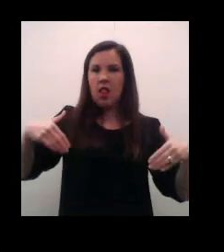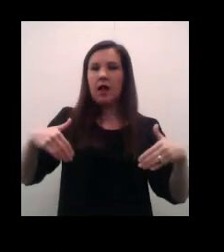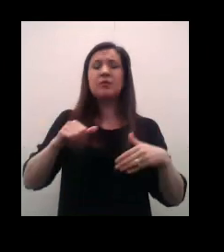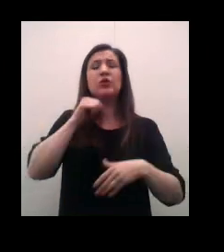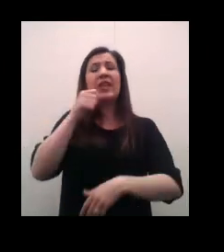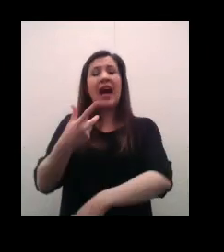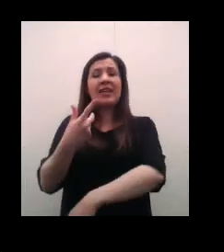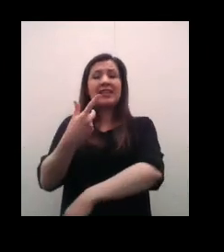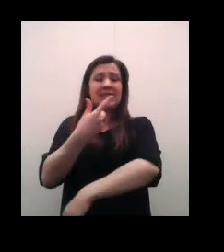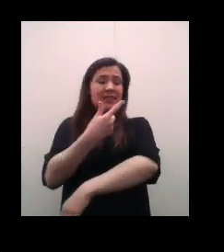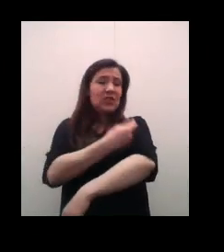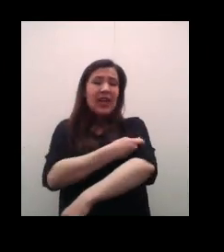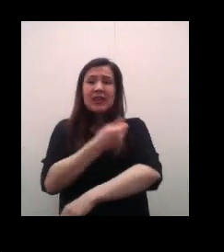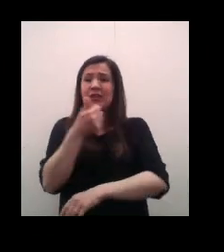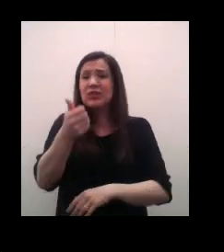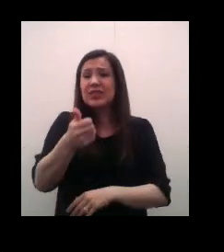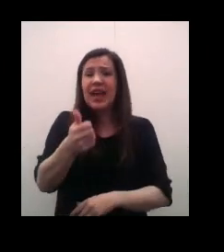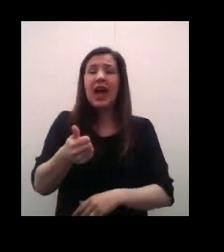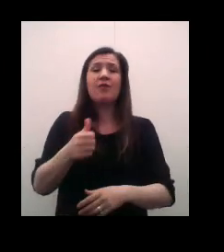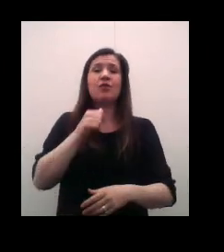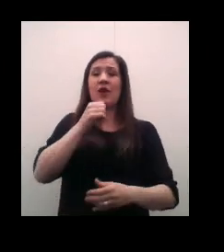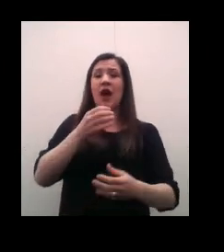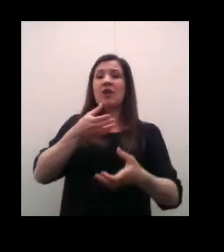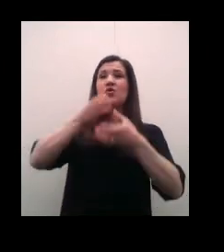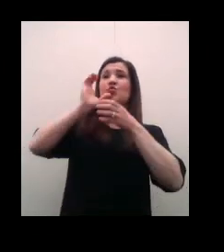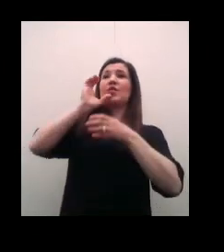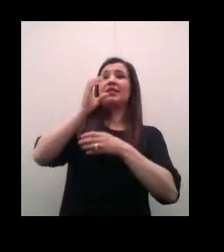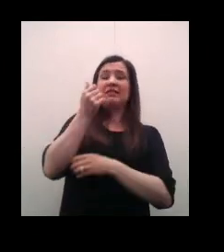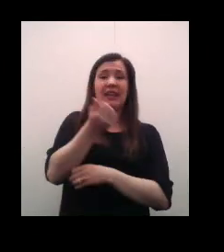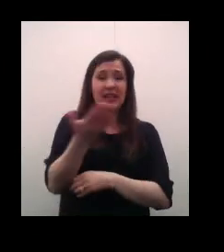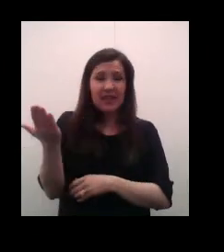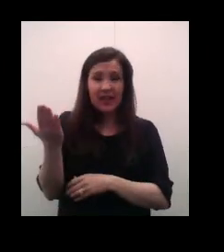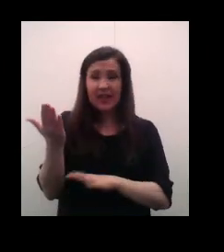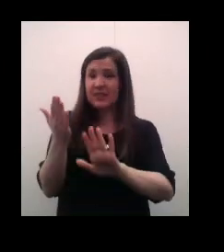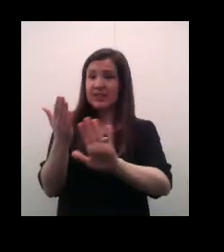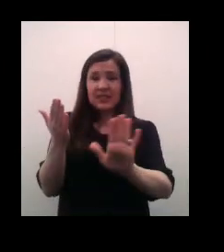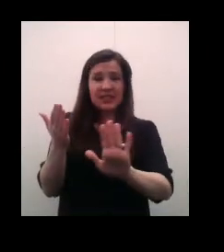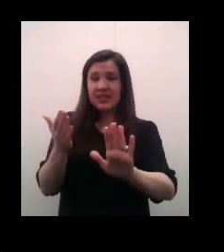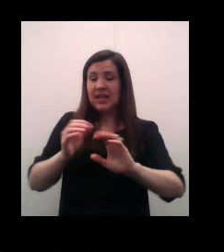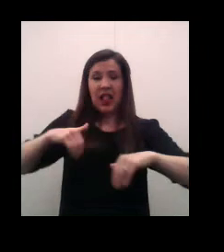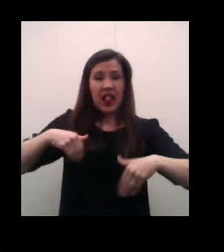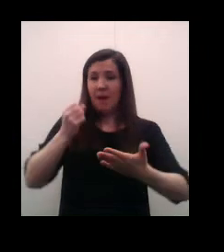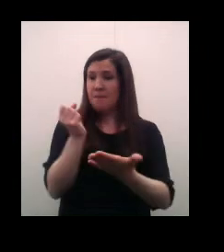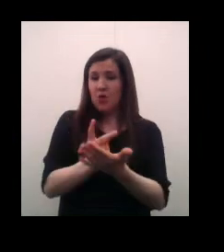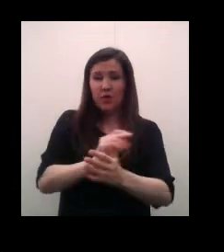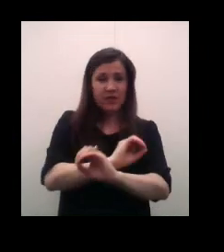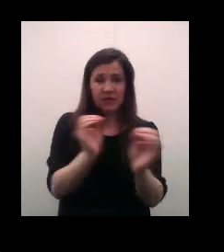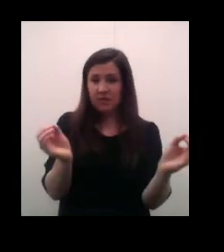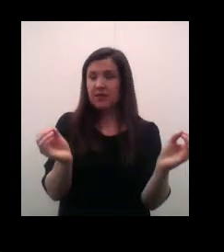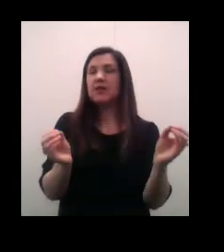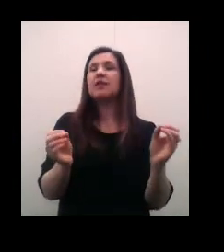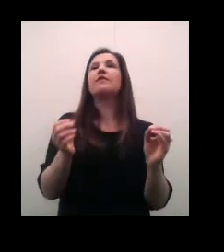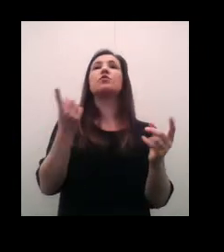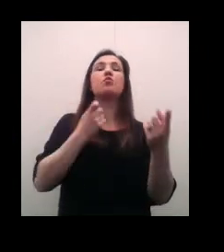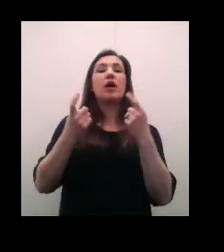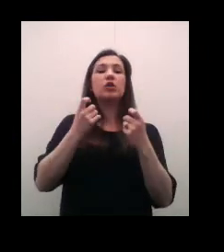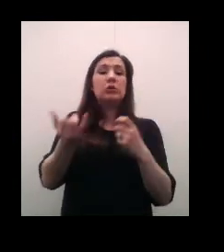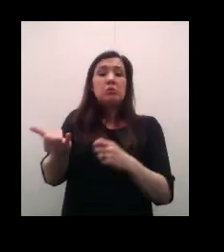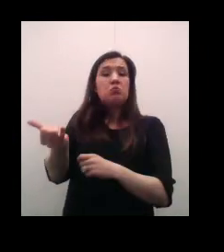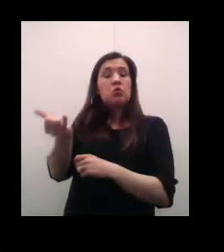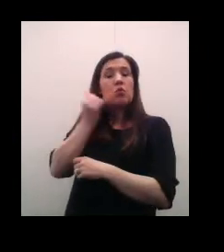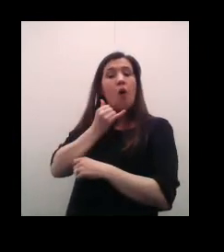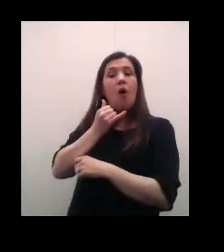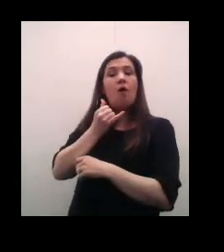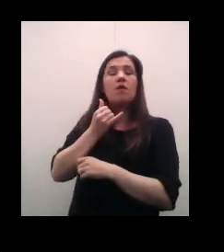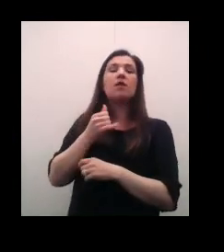inject yourself with anything. Do not drink or ingest anything. You talk to your doctor. If you have questions, call us here at the Erie County Department